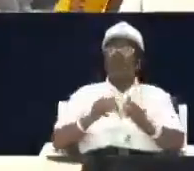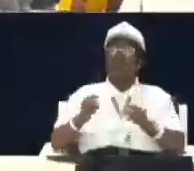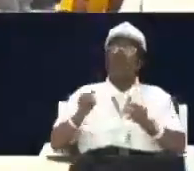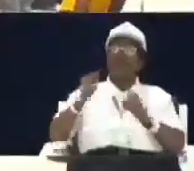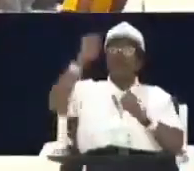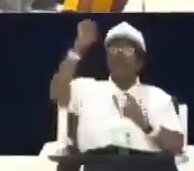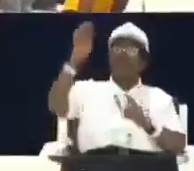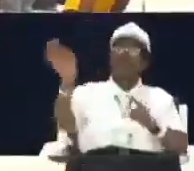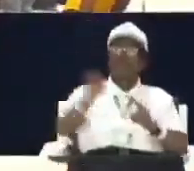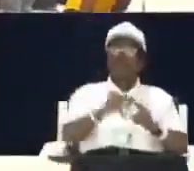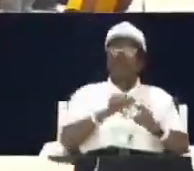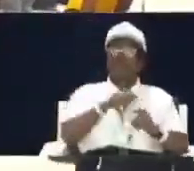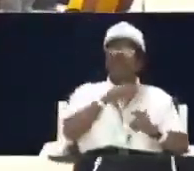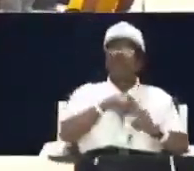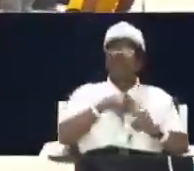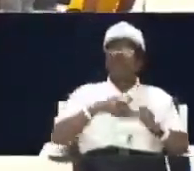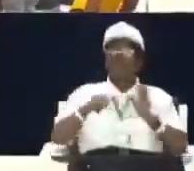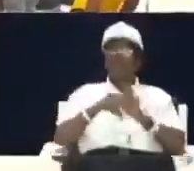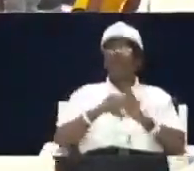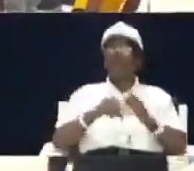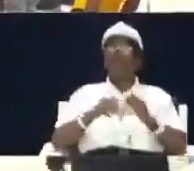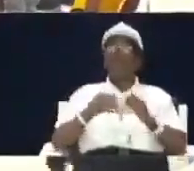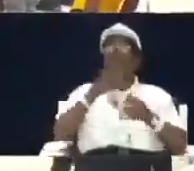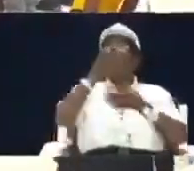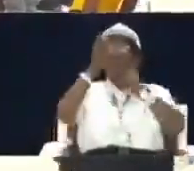Cry unto him.